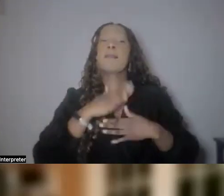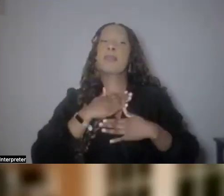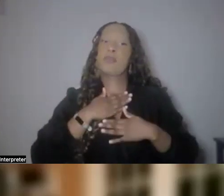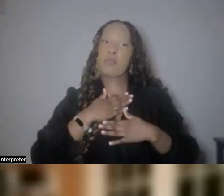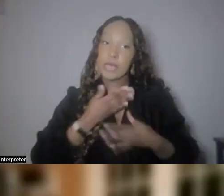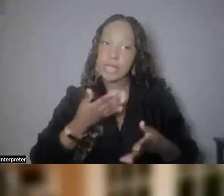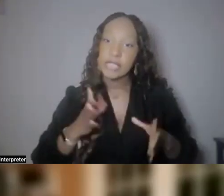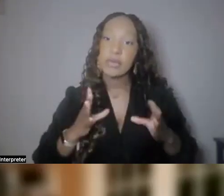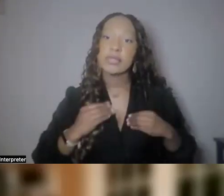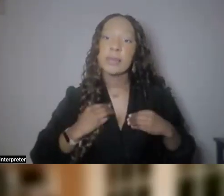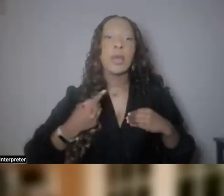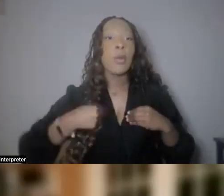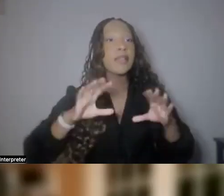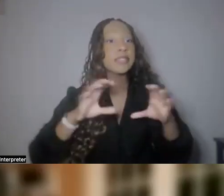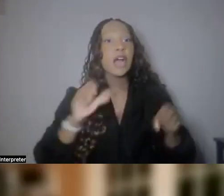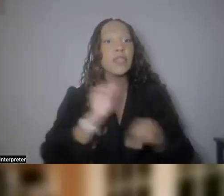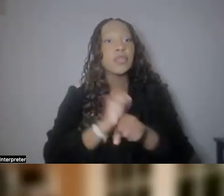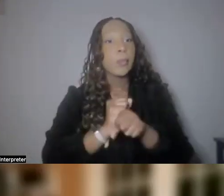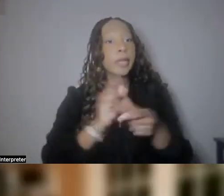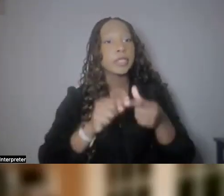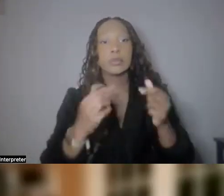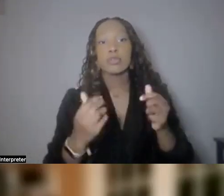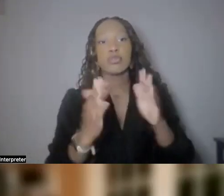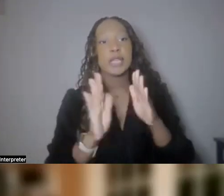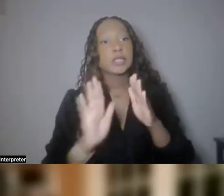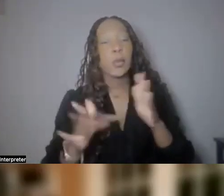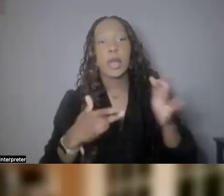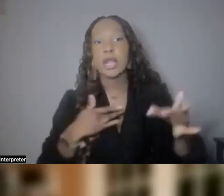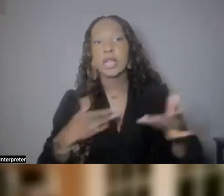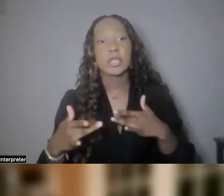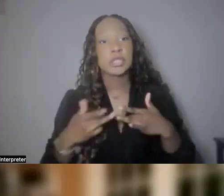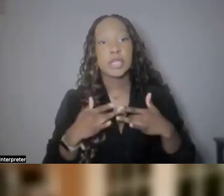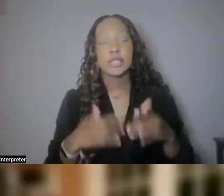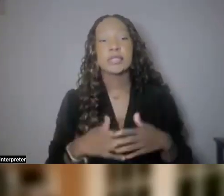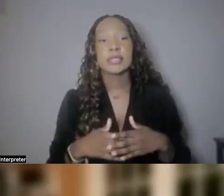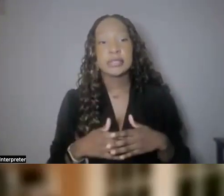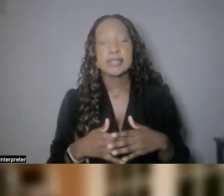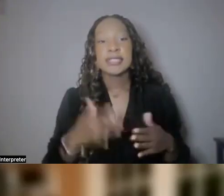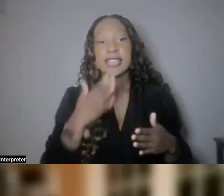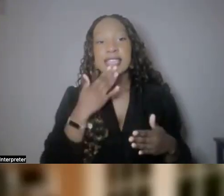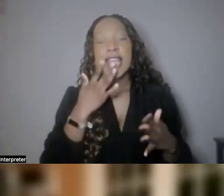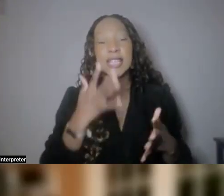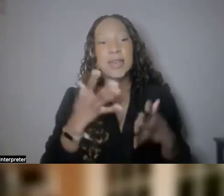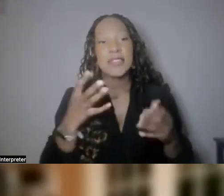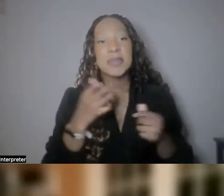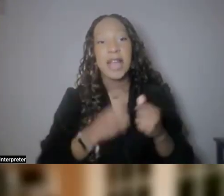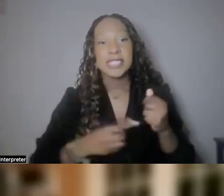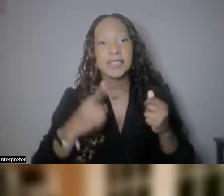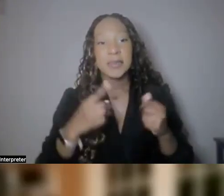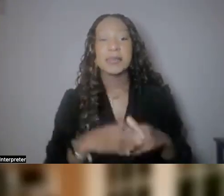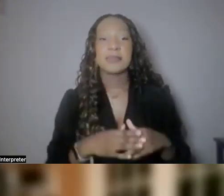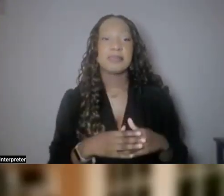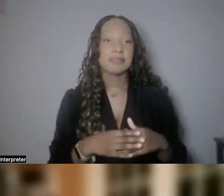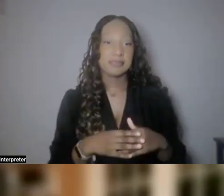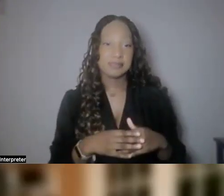work to address those concerns. Thank you very much, everybody. Thank you. And with that, I see no